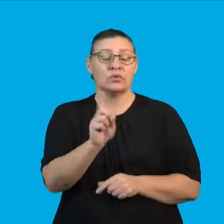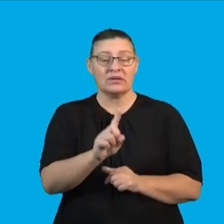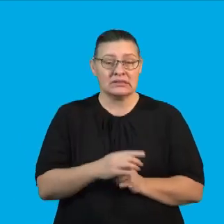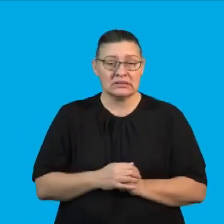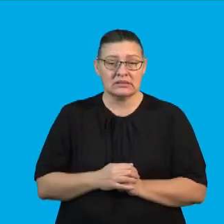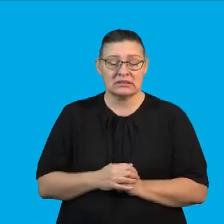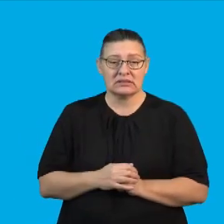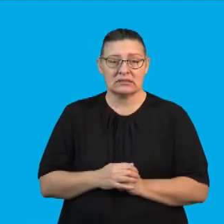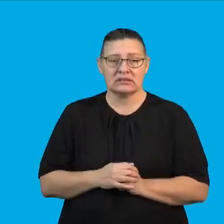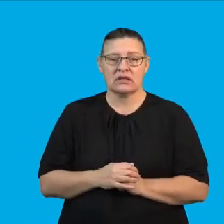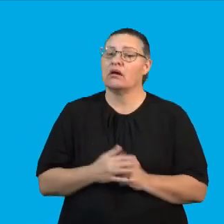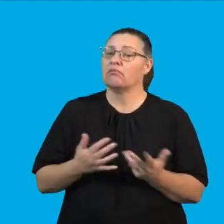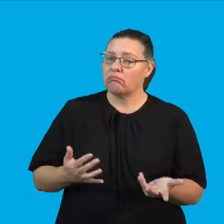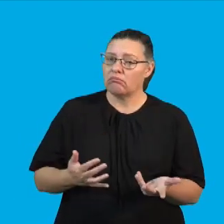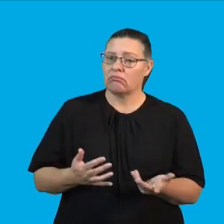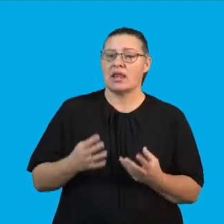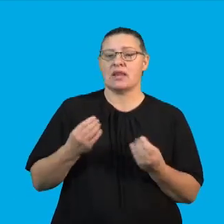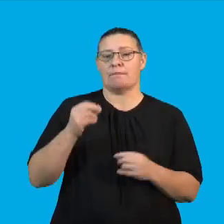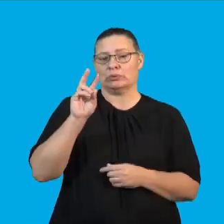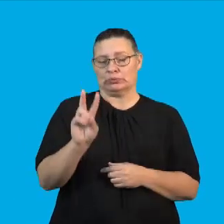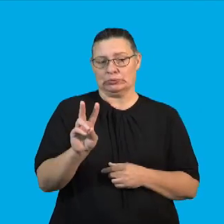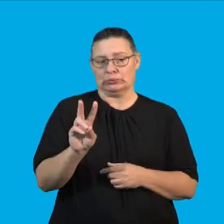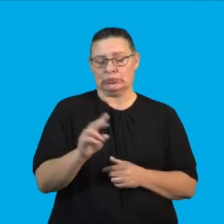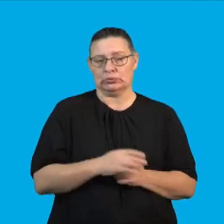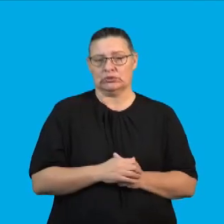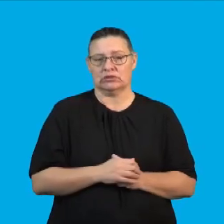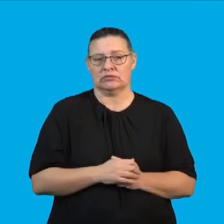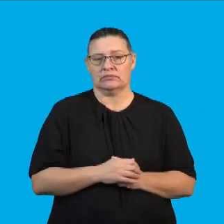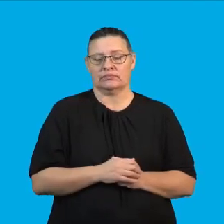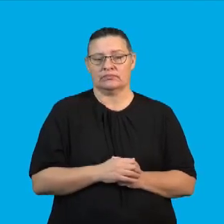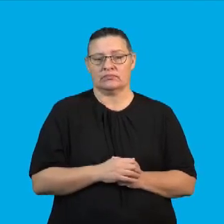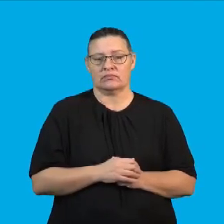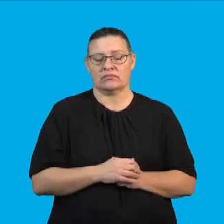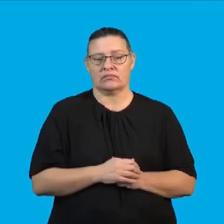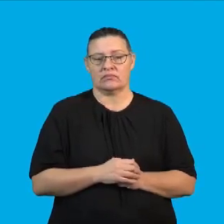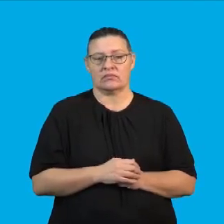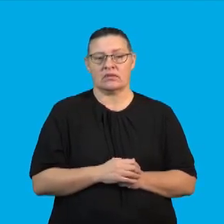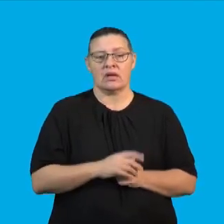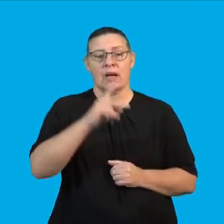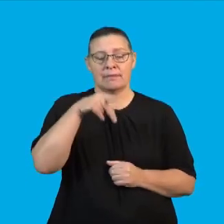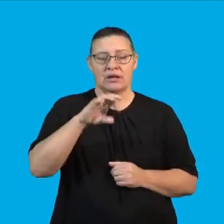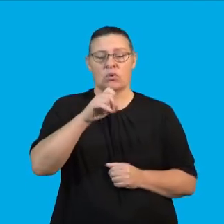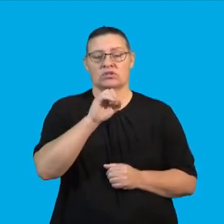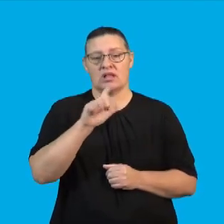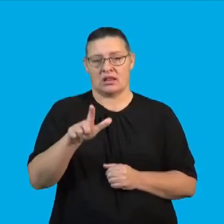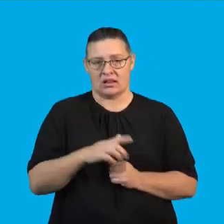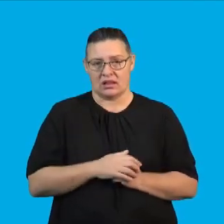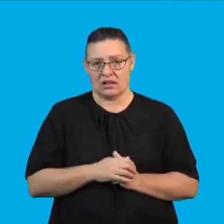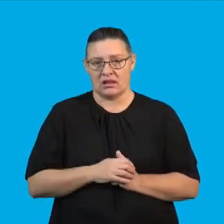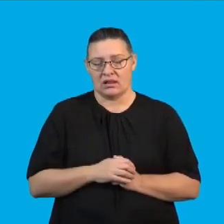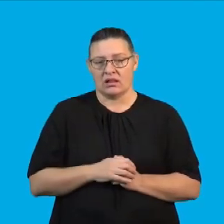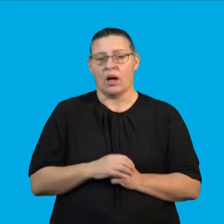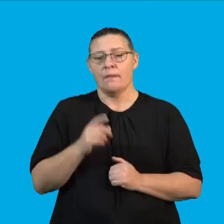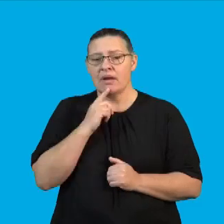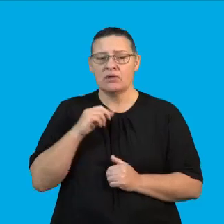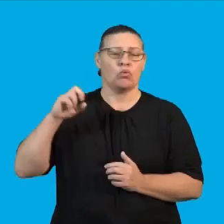And the answer there is species number 2, precocial. This is